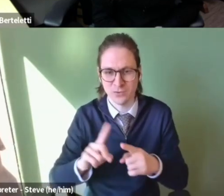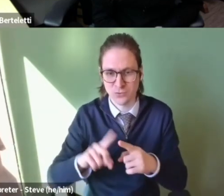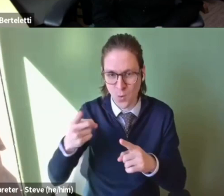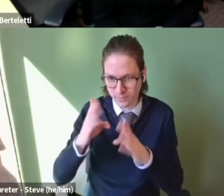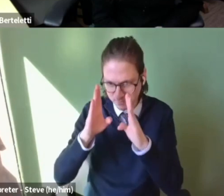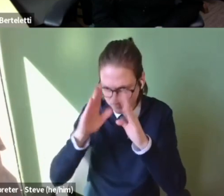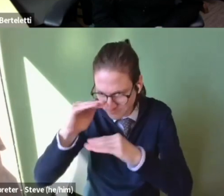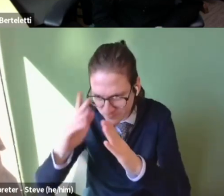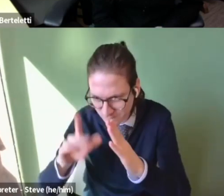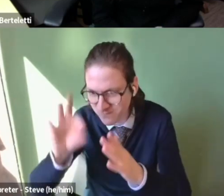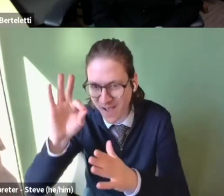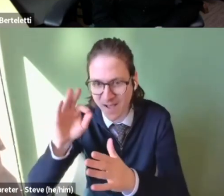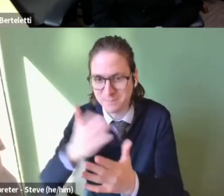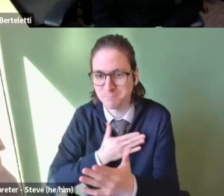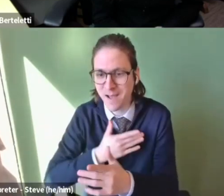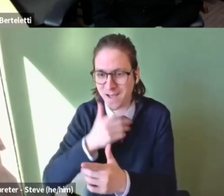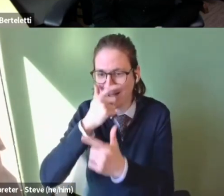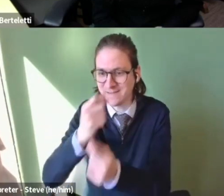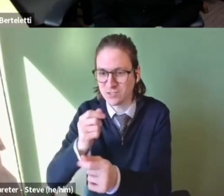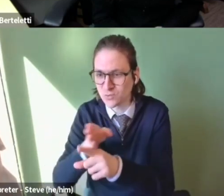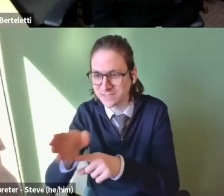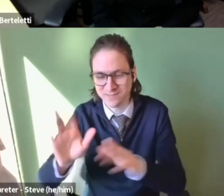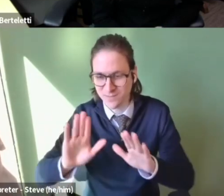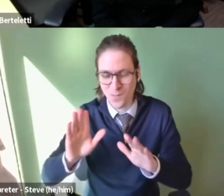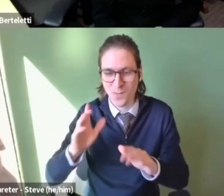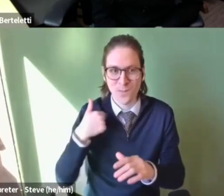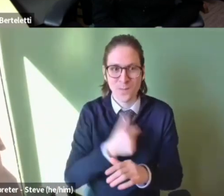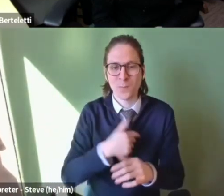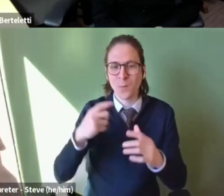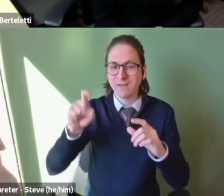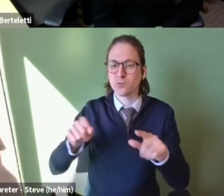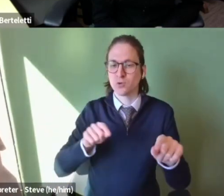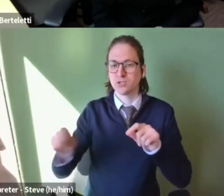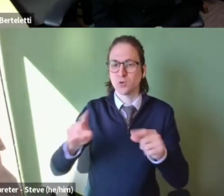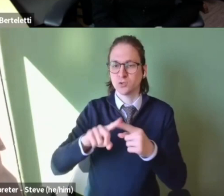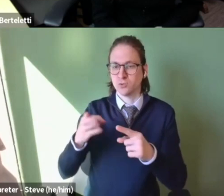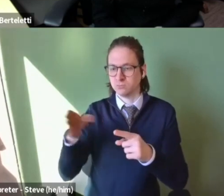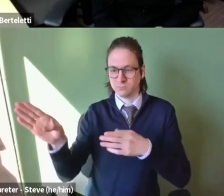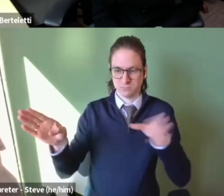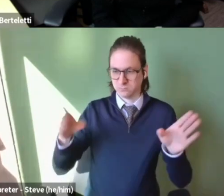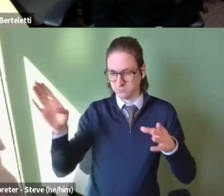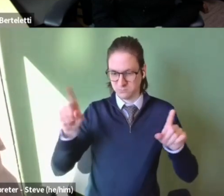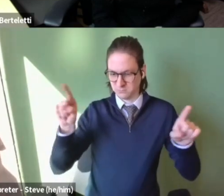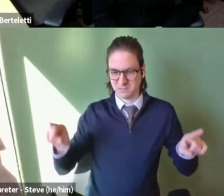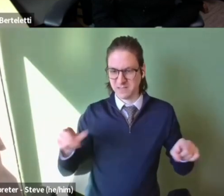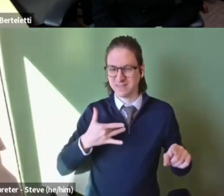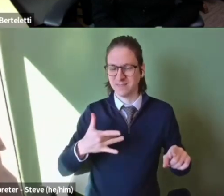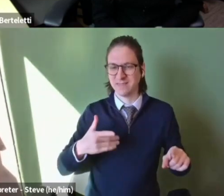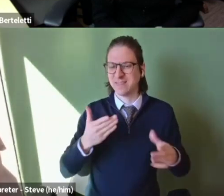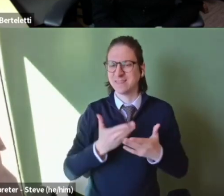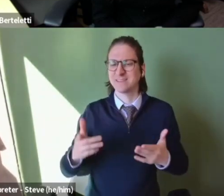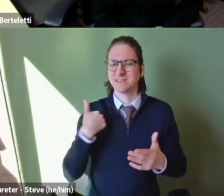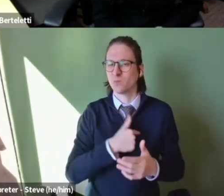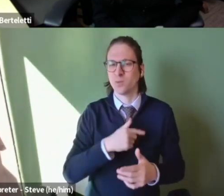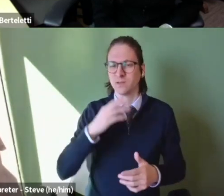You want to control and constrain the aspects that are the ones you're not particularly interested in, right? So it takes a very